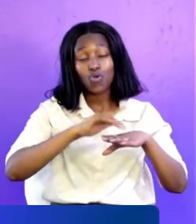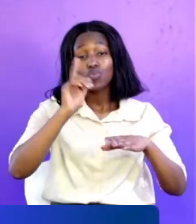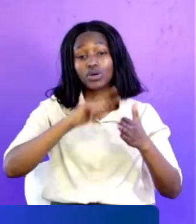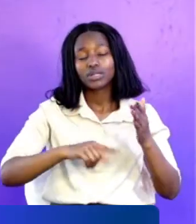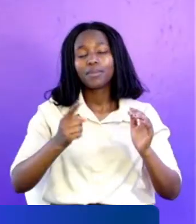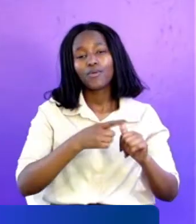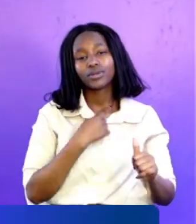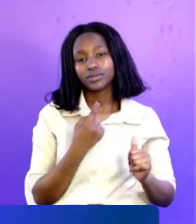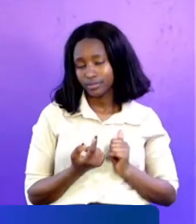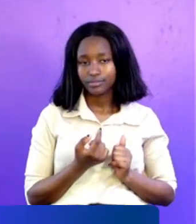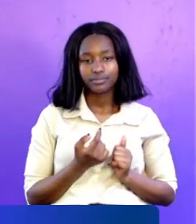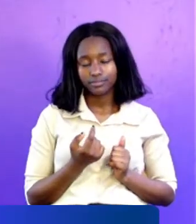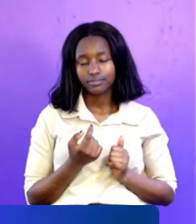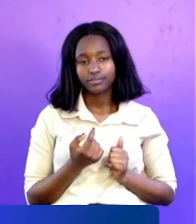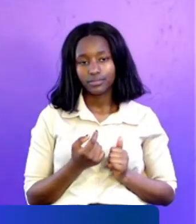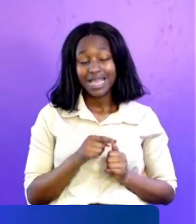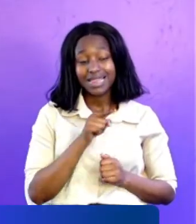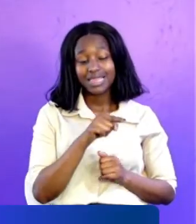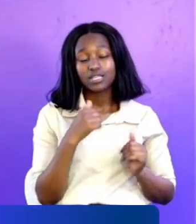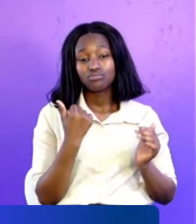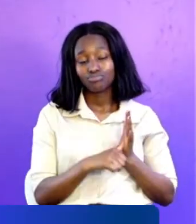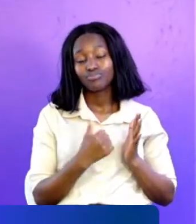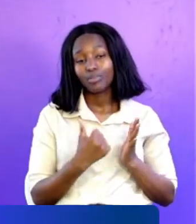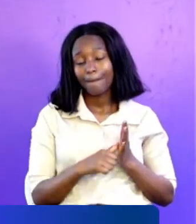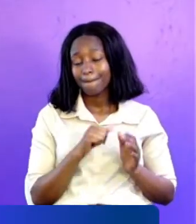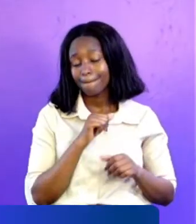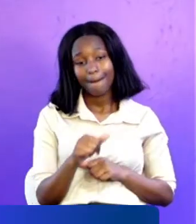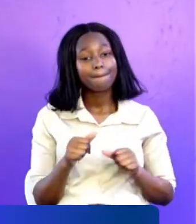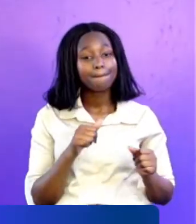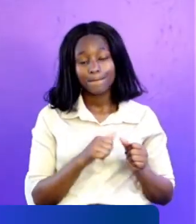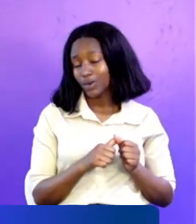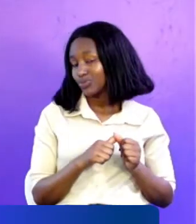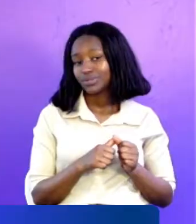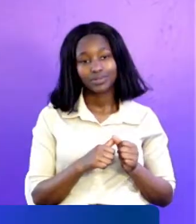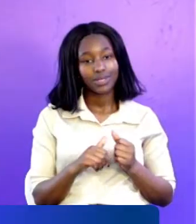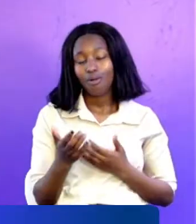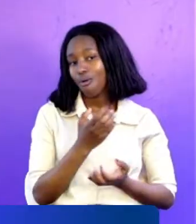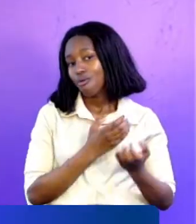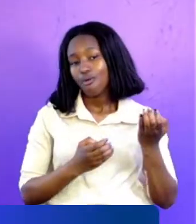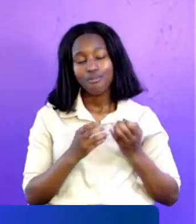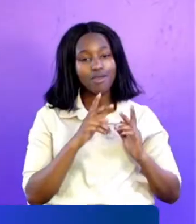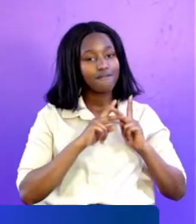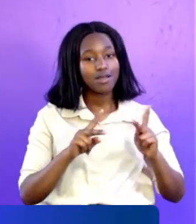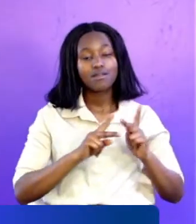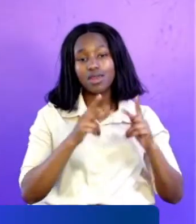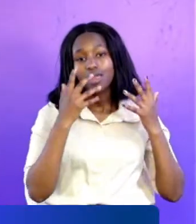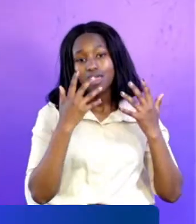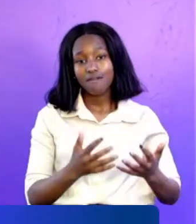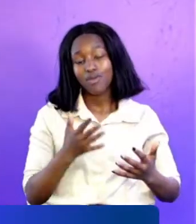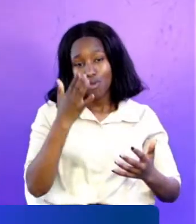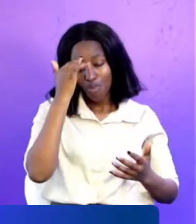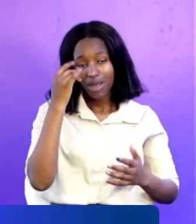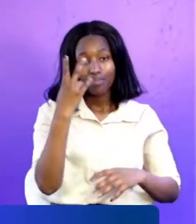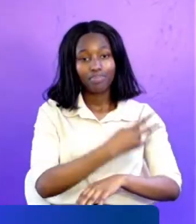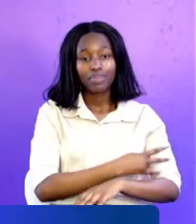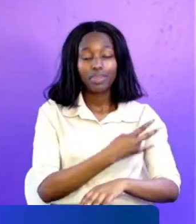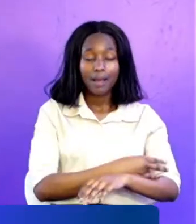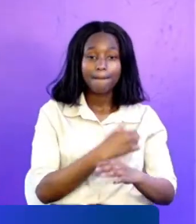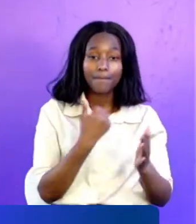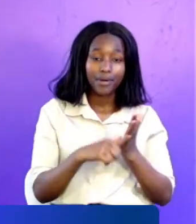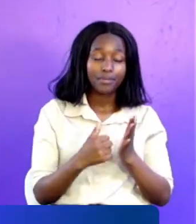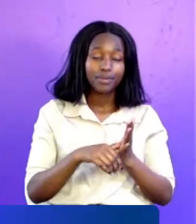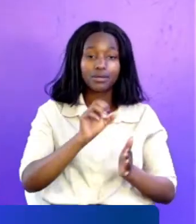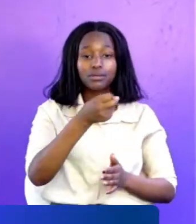the issue of capitation is a problem, isn't it? Schools are closing. The issue of NHIF, the issue of SHA is